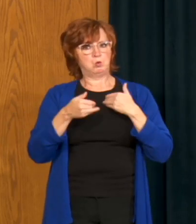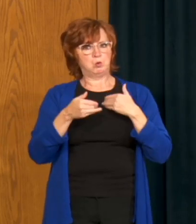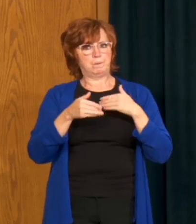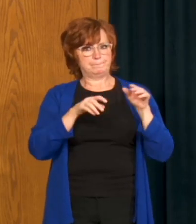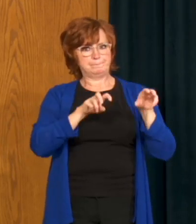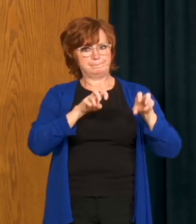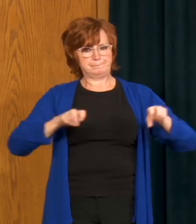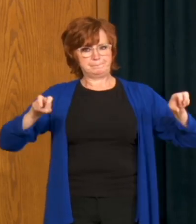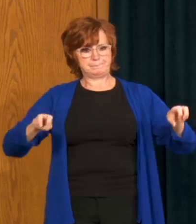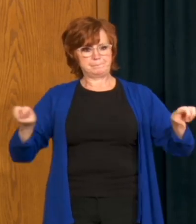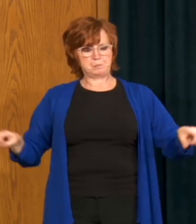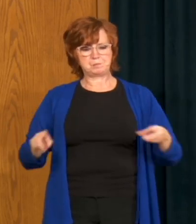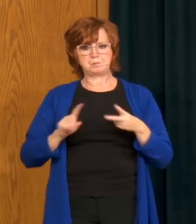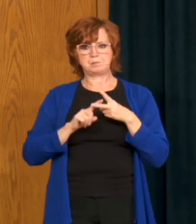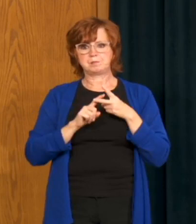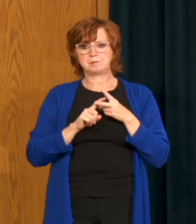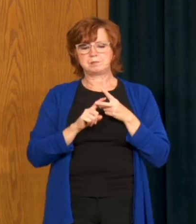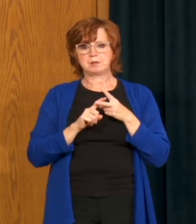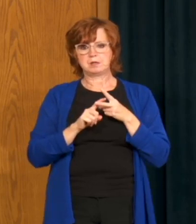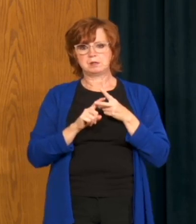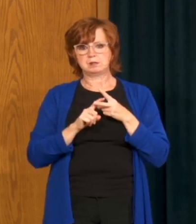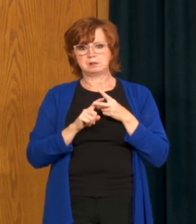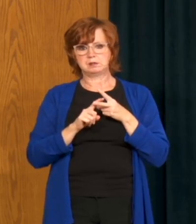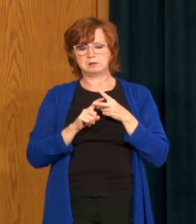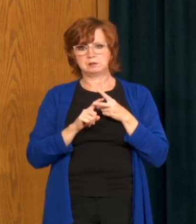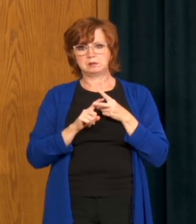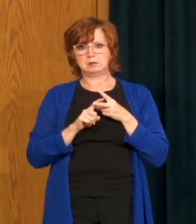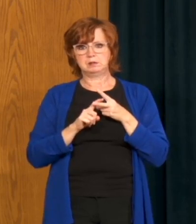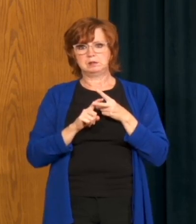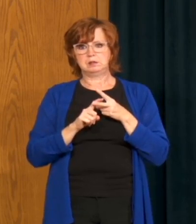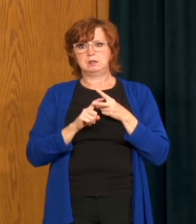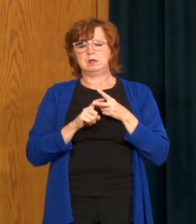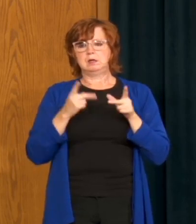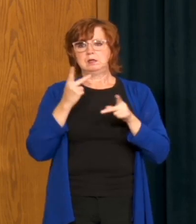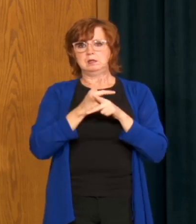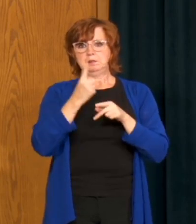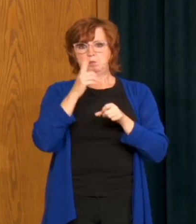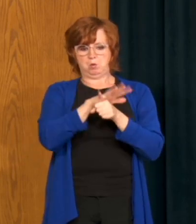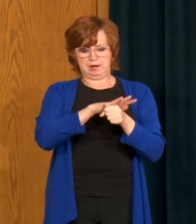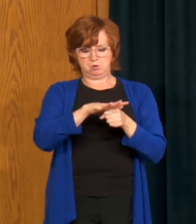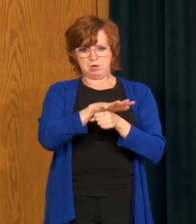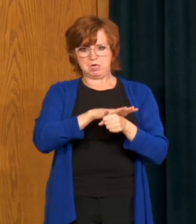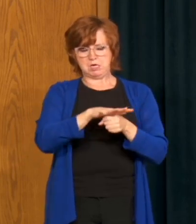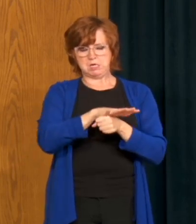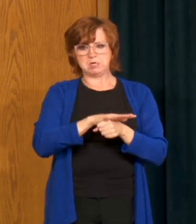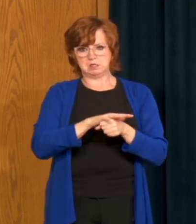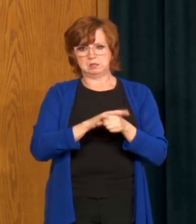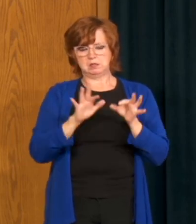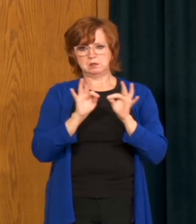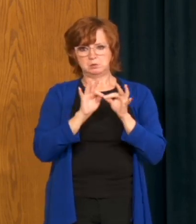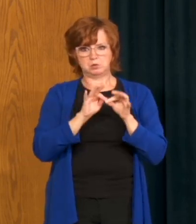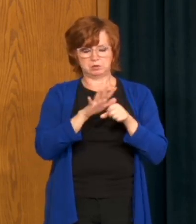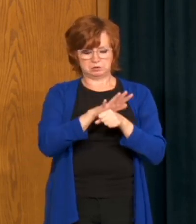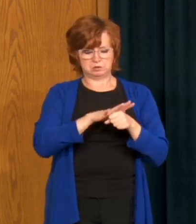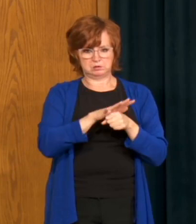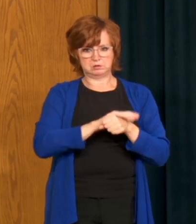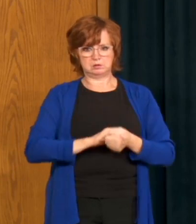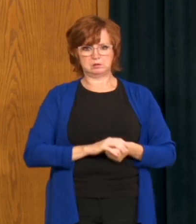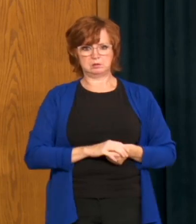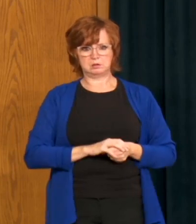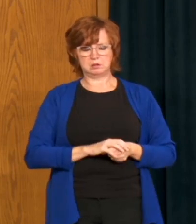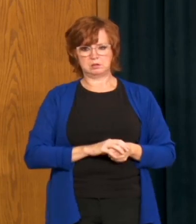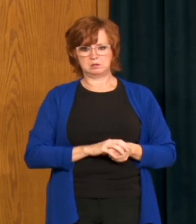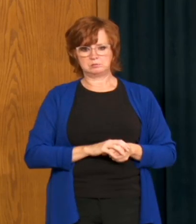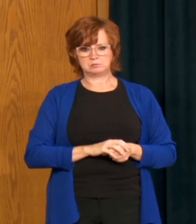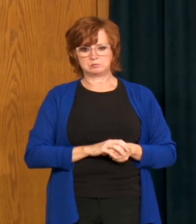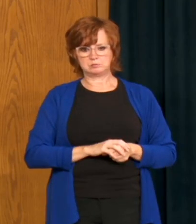for, minor leagues in Saskatchewan, people traveling within the province, or interprovincially right now, play locally with 3 or 4